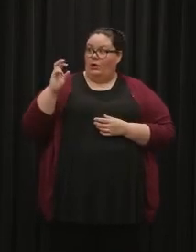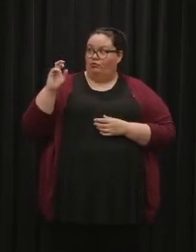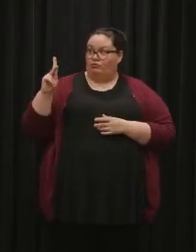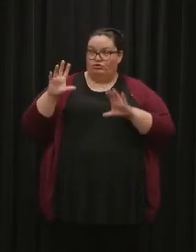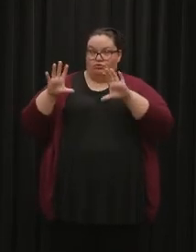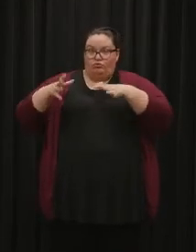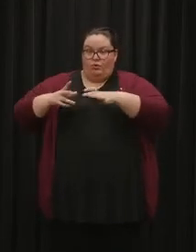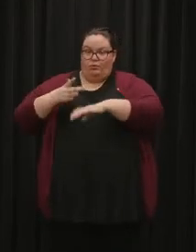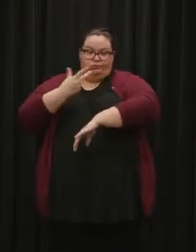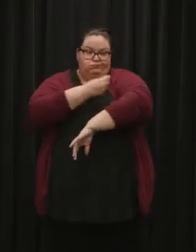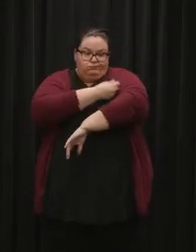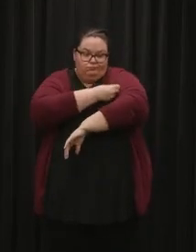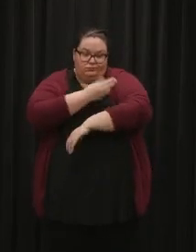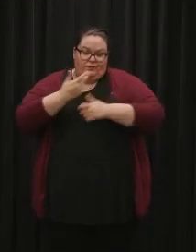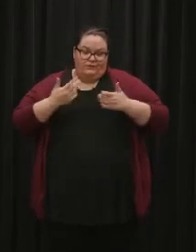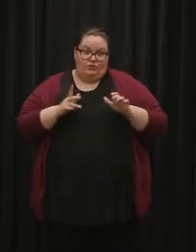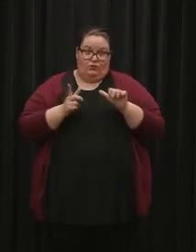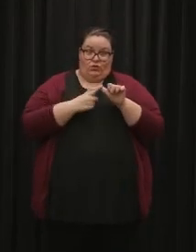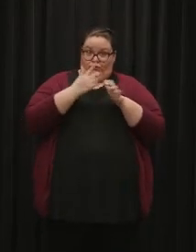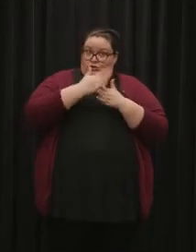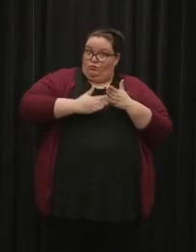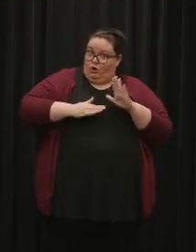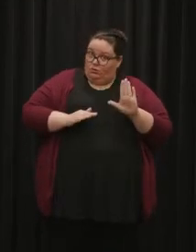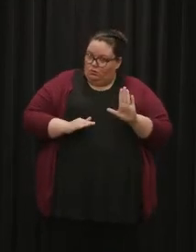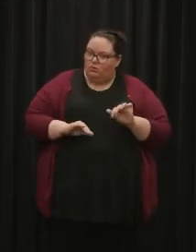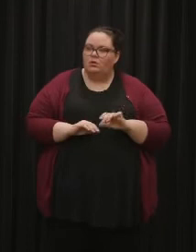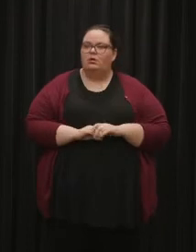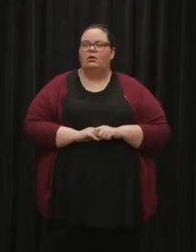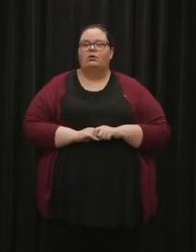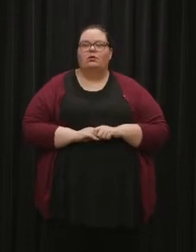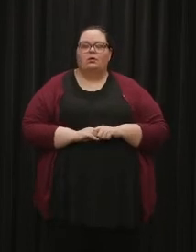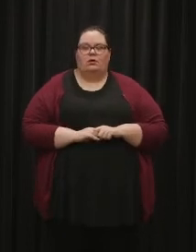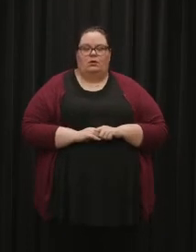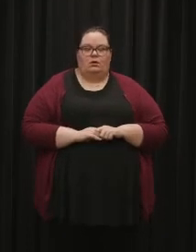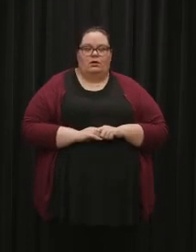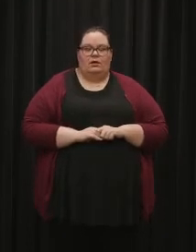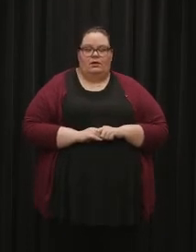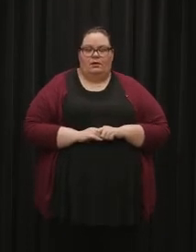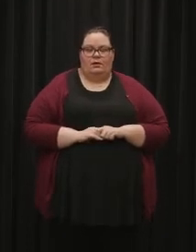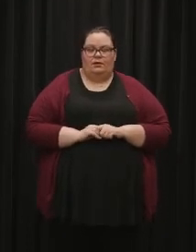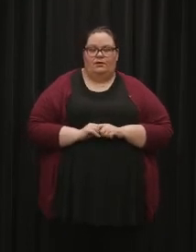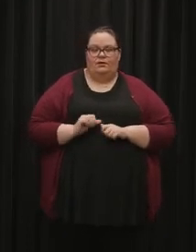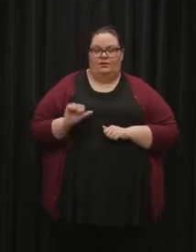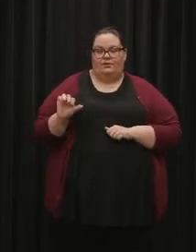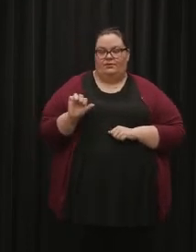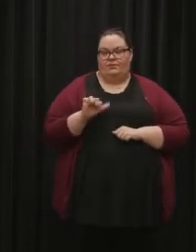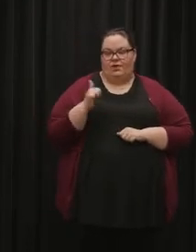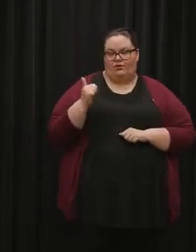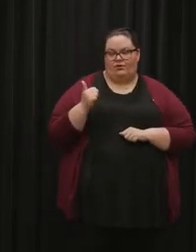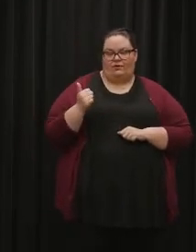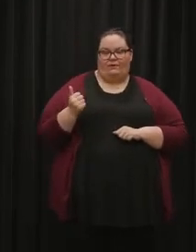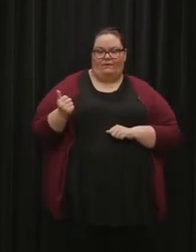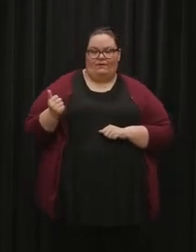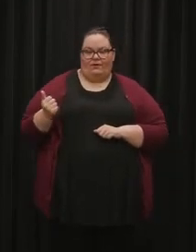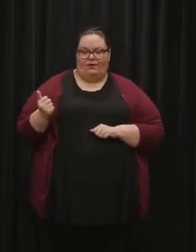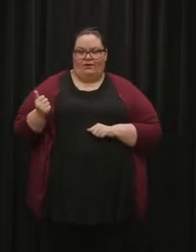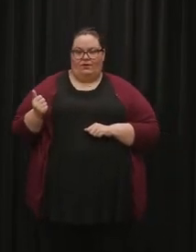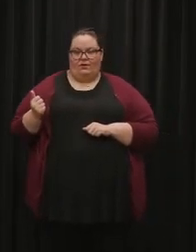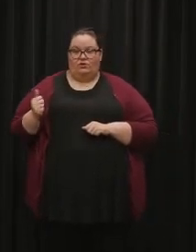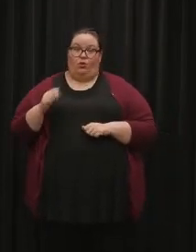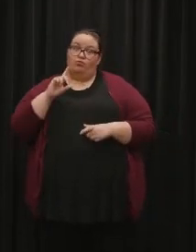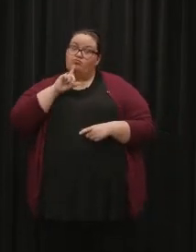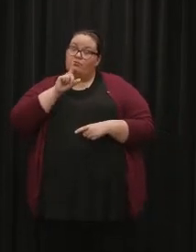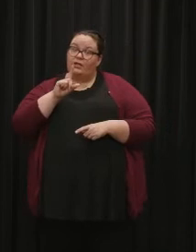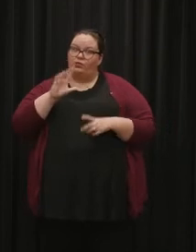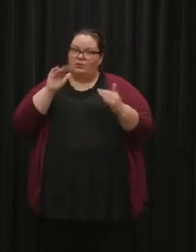populations that we've identified for the first phase of the rollout, the other five out of the 7 vaccines that we're expecting